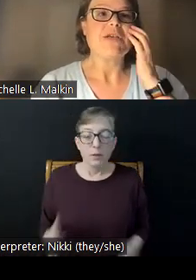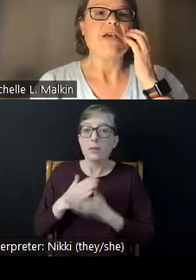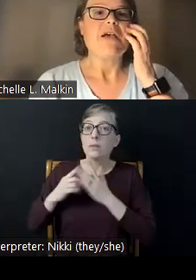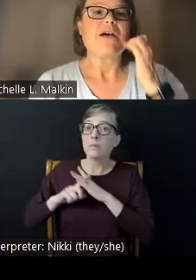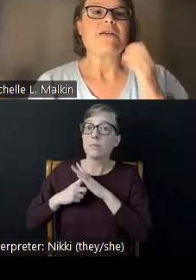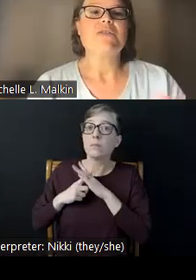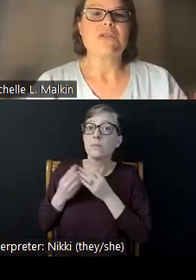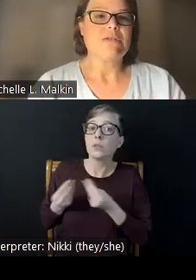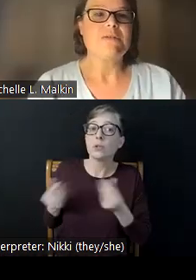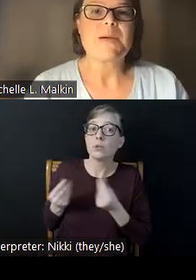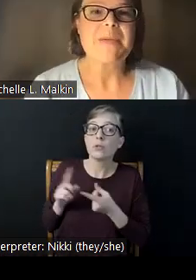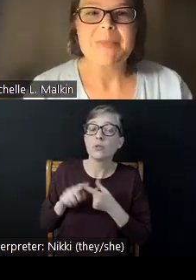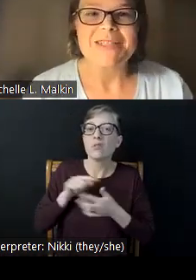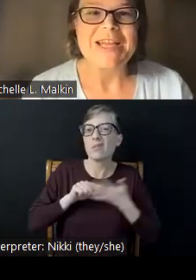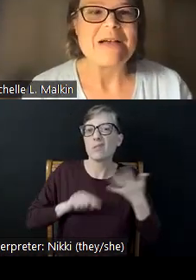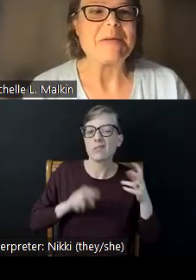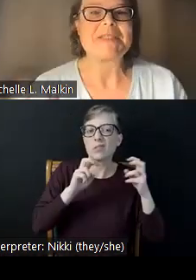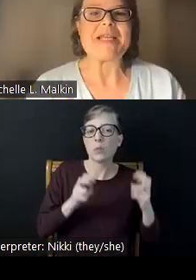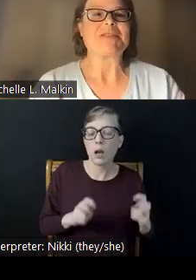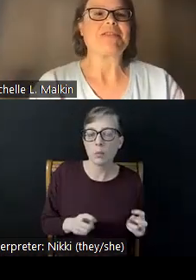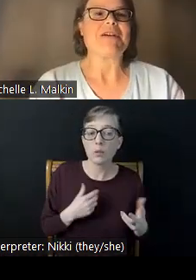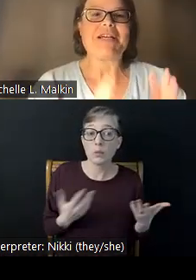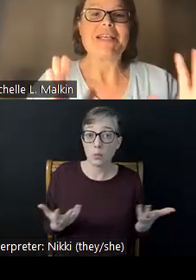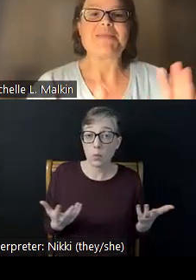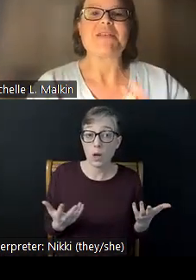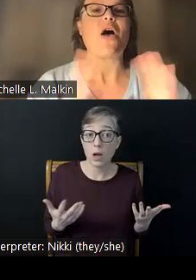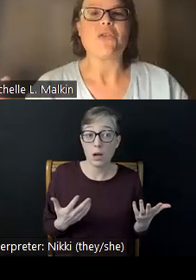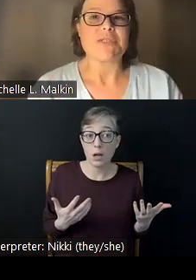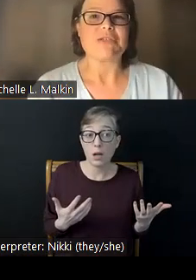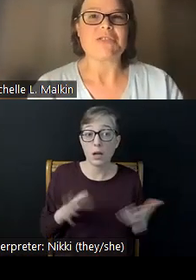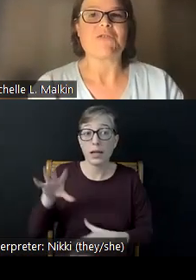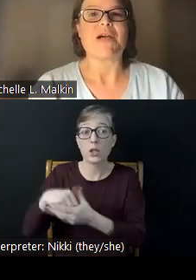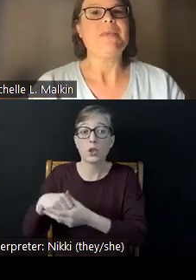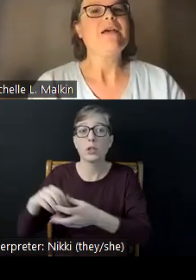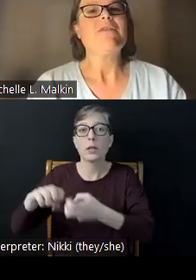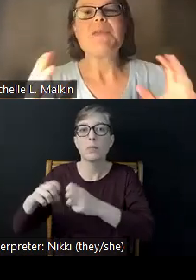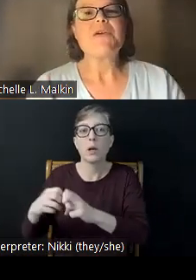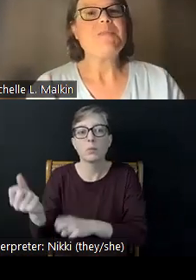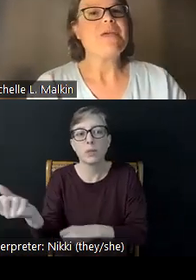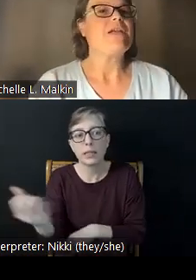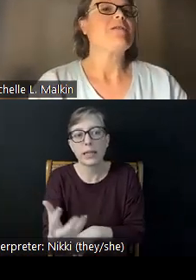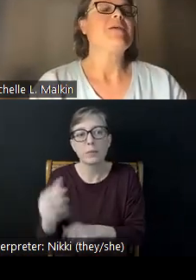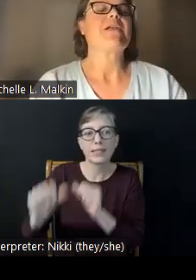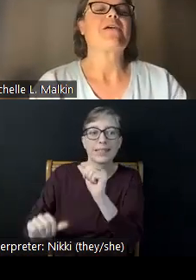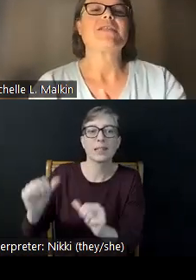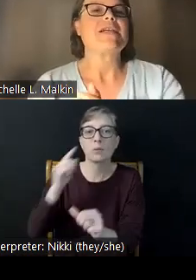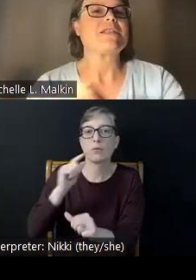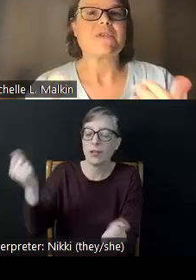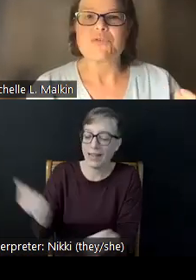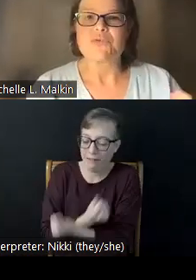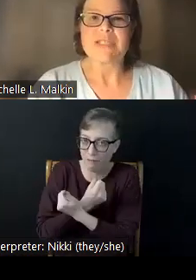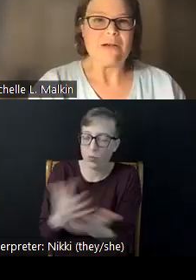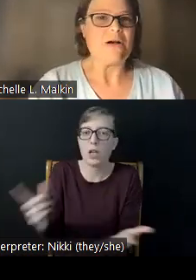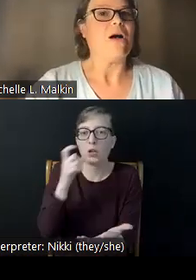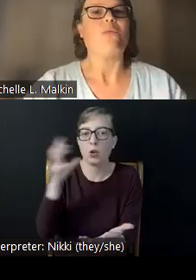issues are to include problem gambling assessments of all those accused of crime. From the very beginning, people are assessed